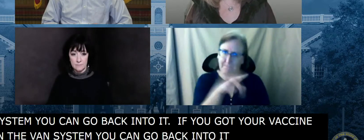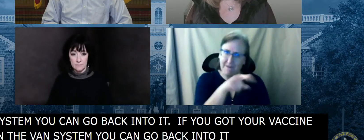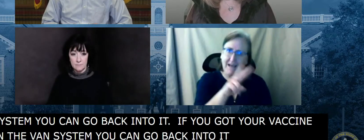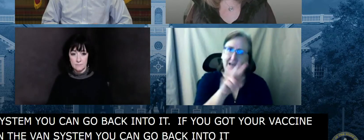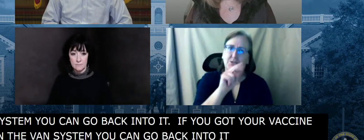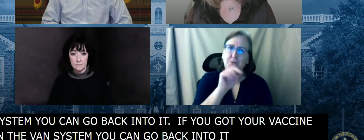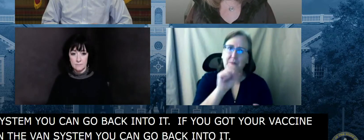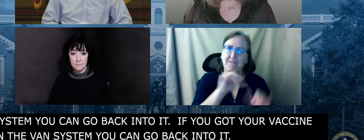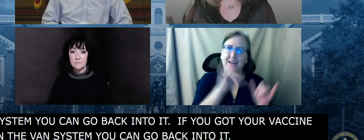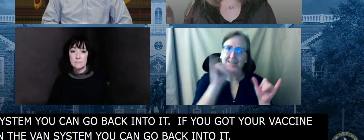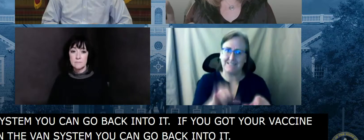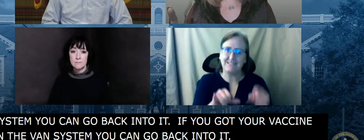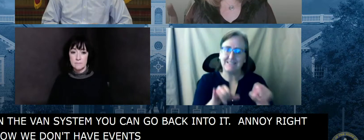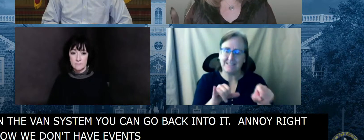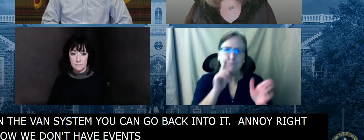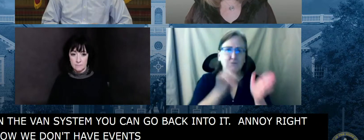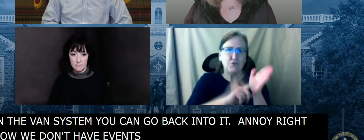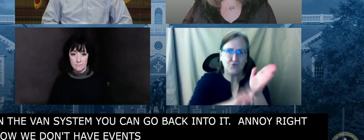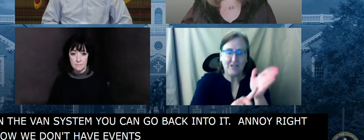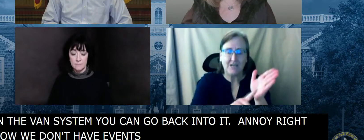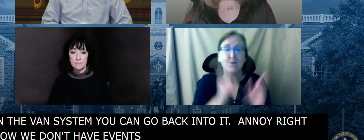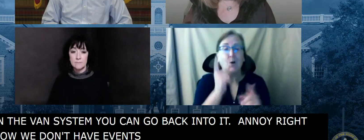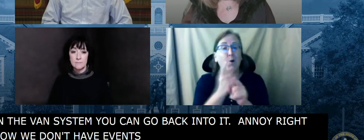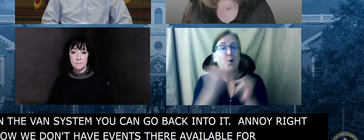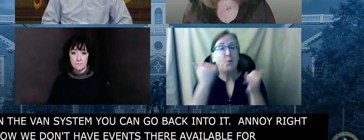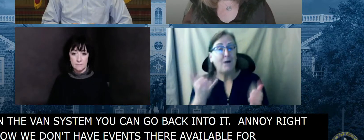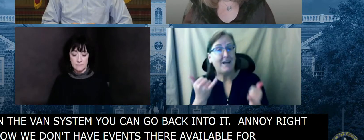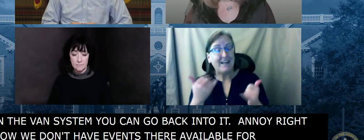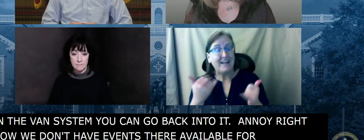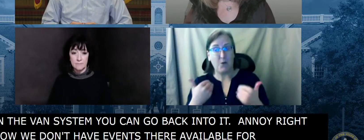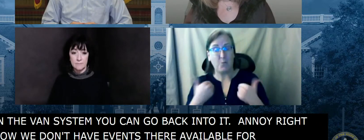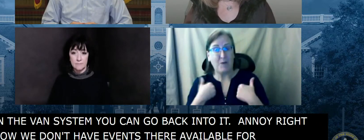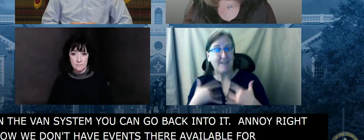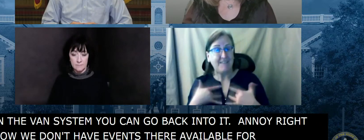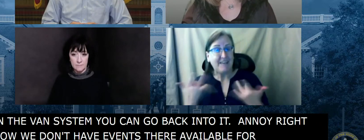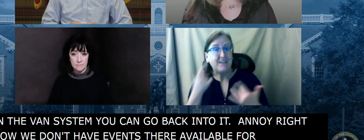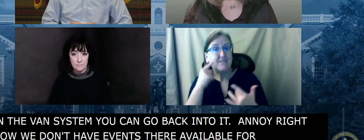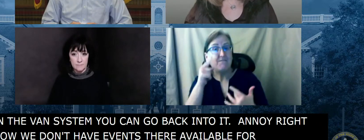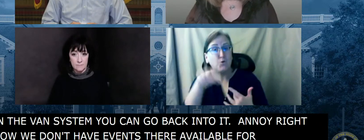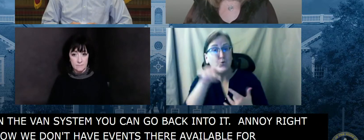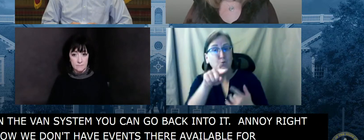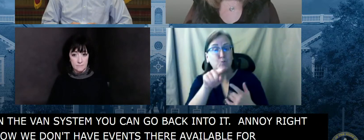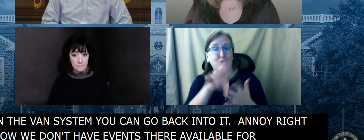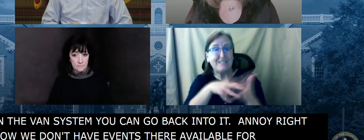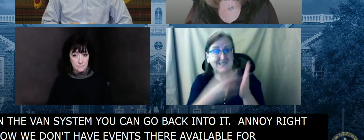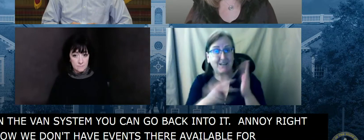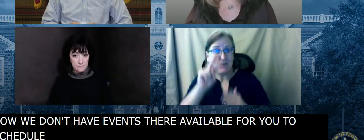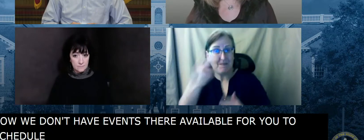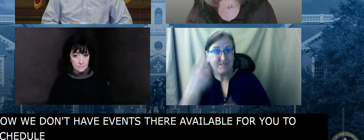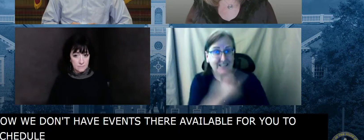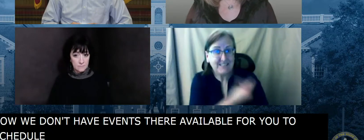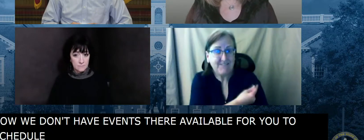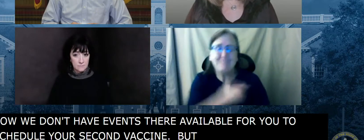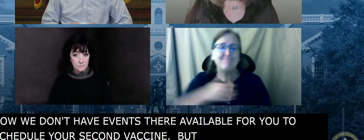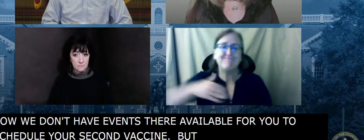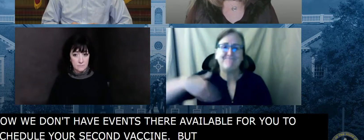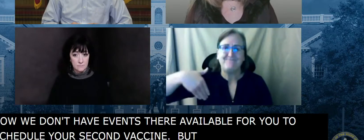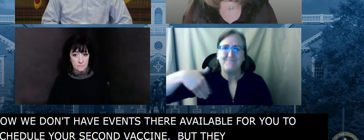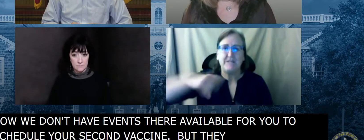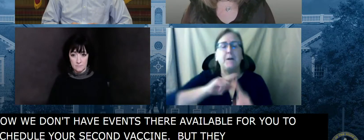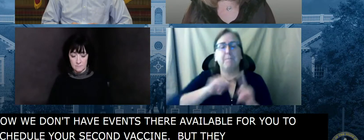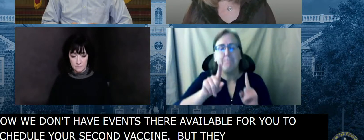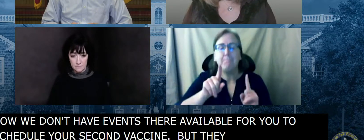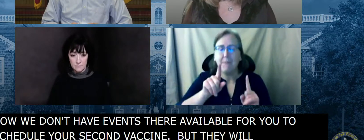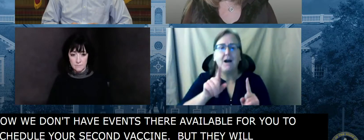there available for you to schedule your second vaccine, but they will become available over